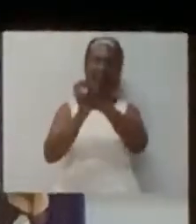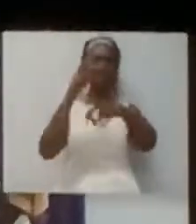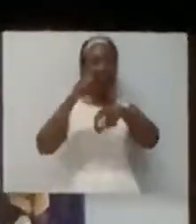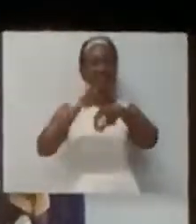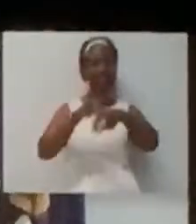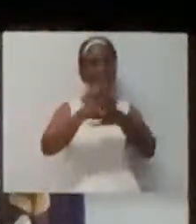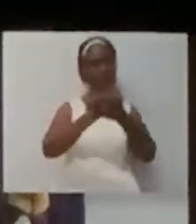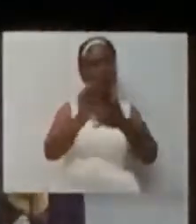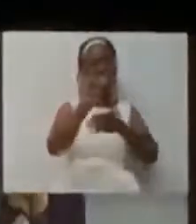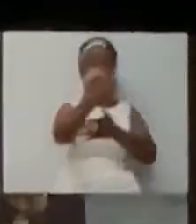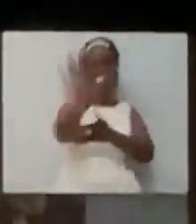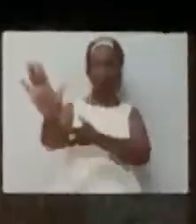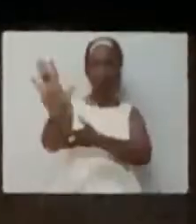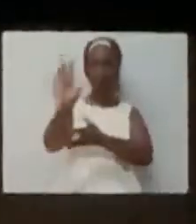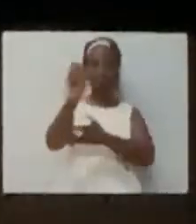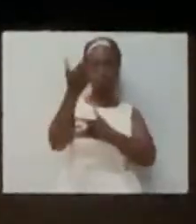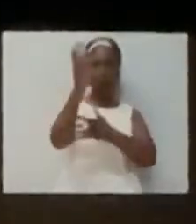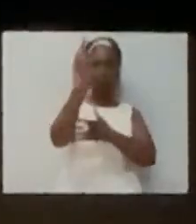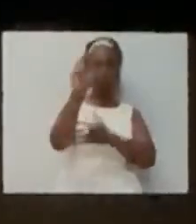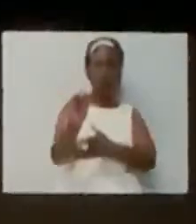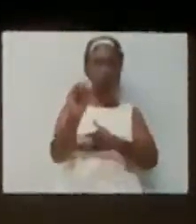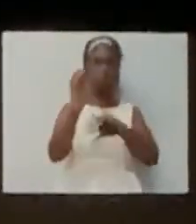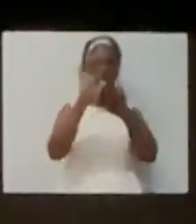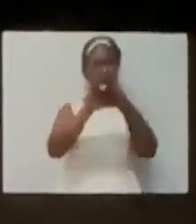go to your own school.